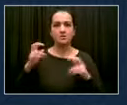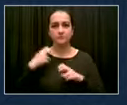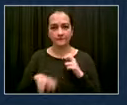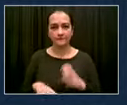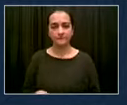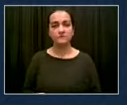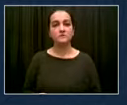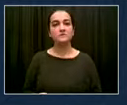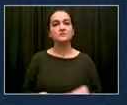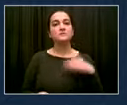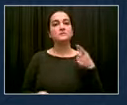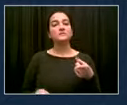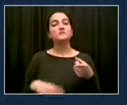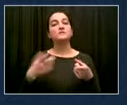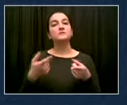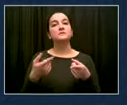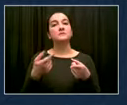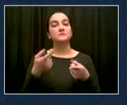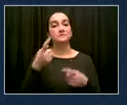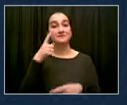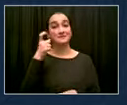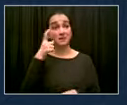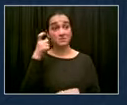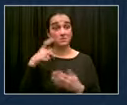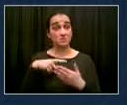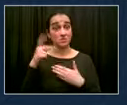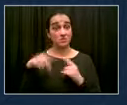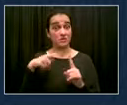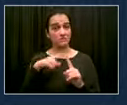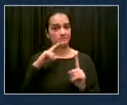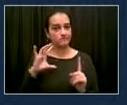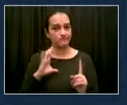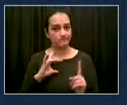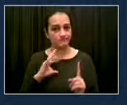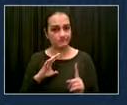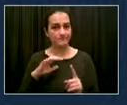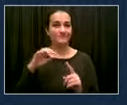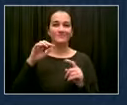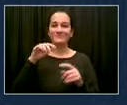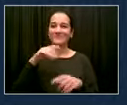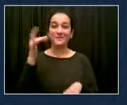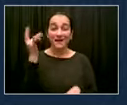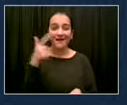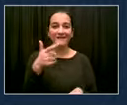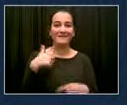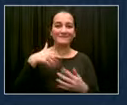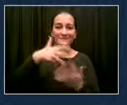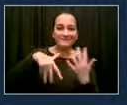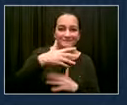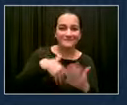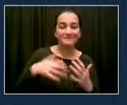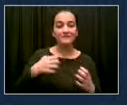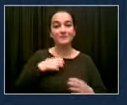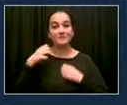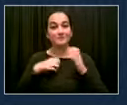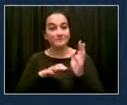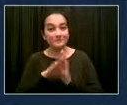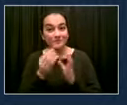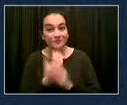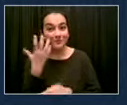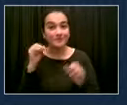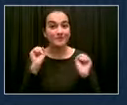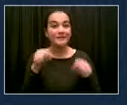to bring our students back to school. And we built a foundation that we're already starting to think forward to what our summers going from this point on need